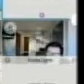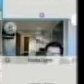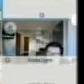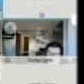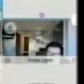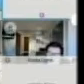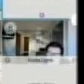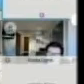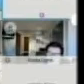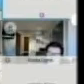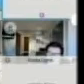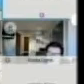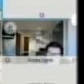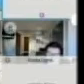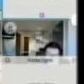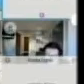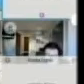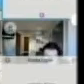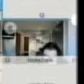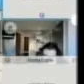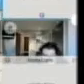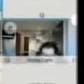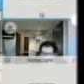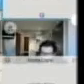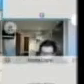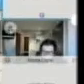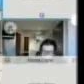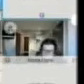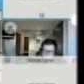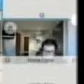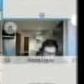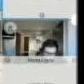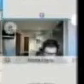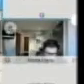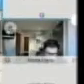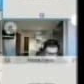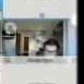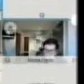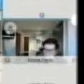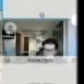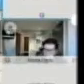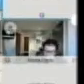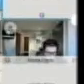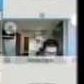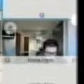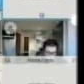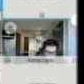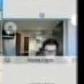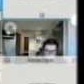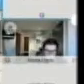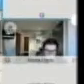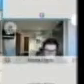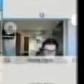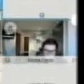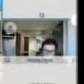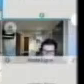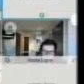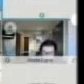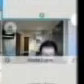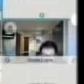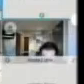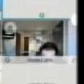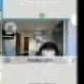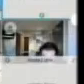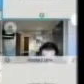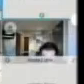Thank you. Any other elected representatives of elected officials to speak? Good afternoon. Thank you,